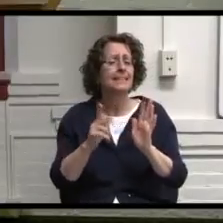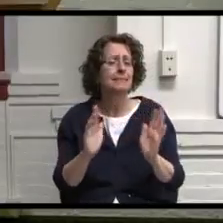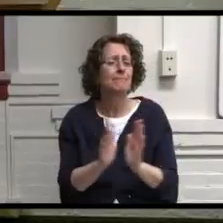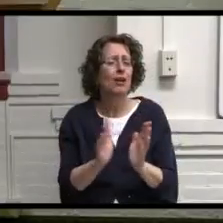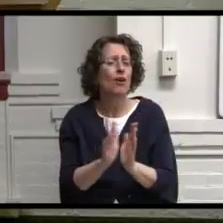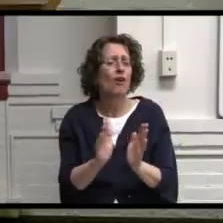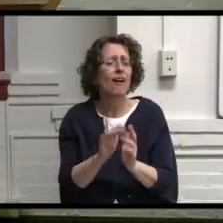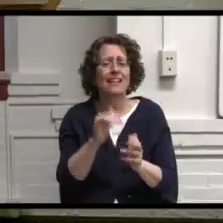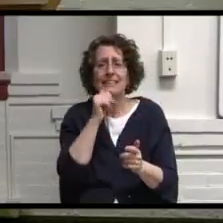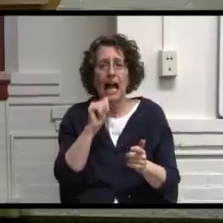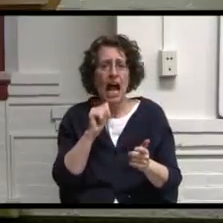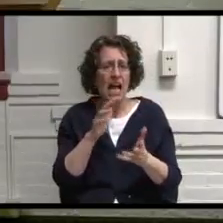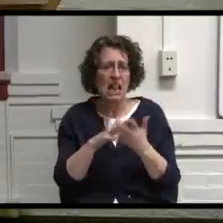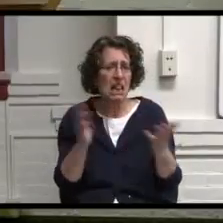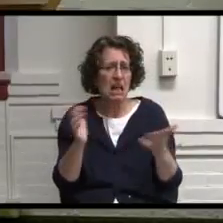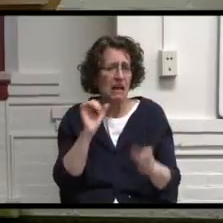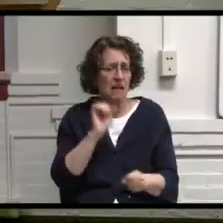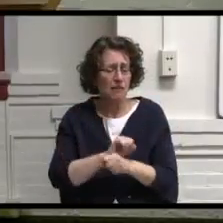Basically,